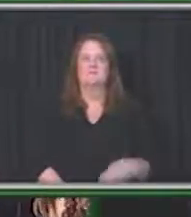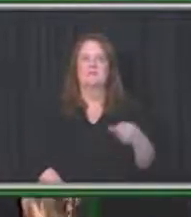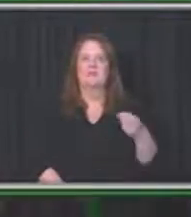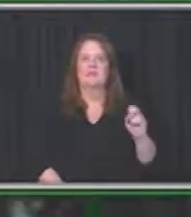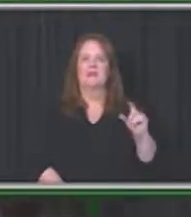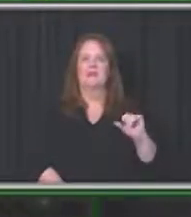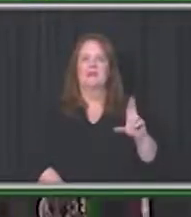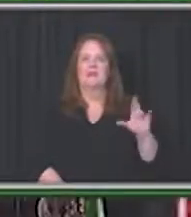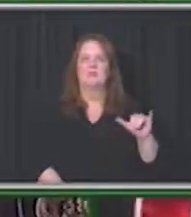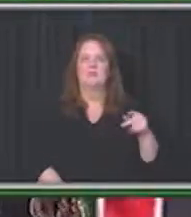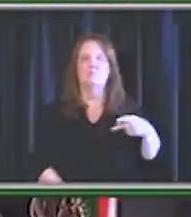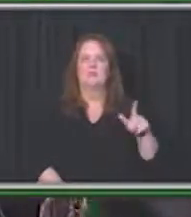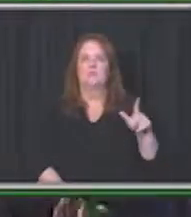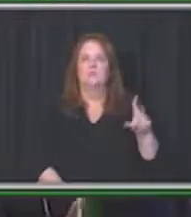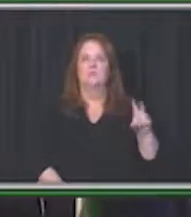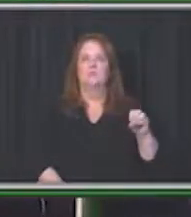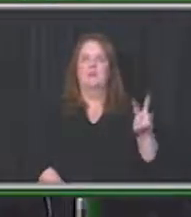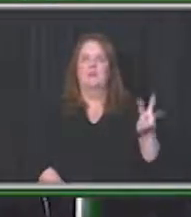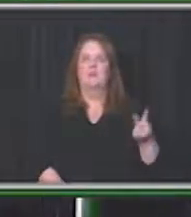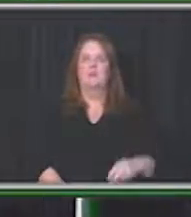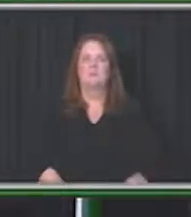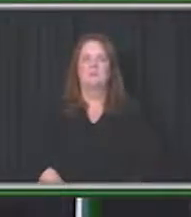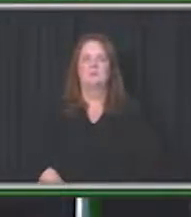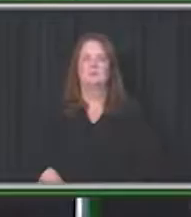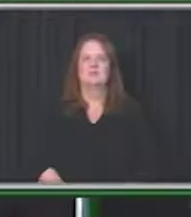Hillary Plubau.